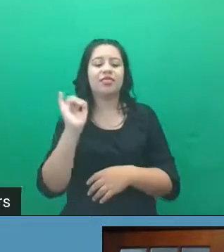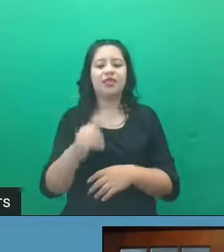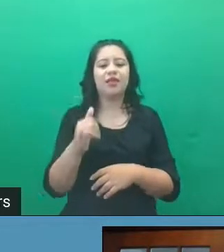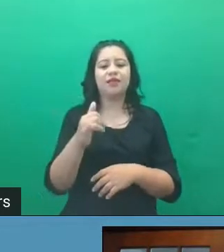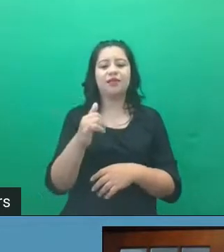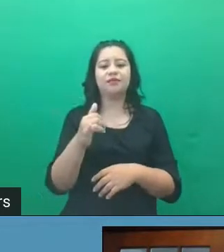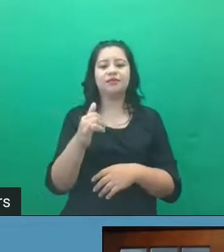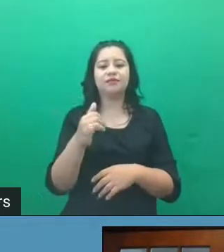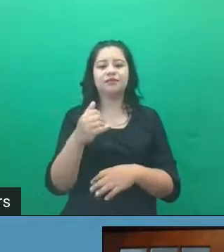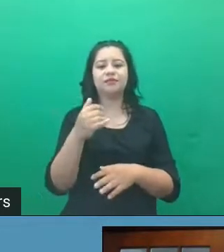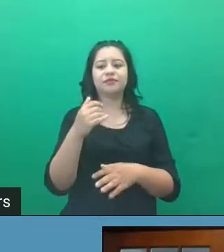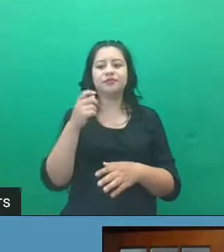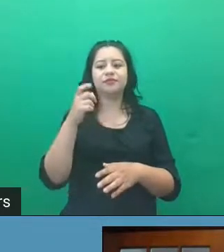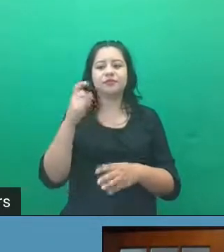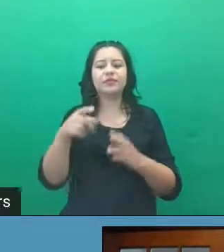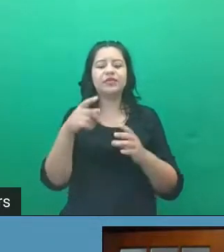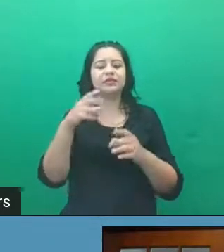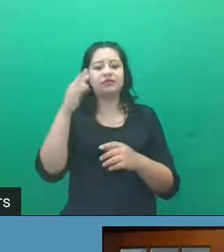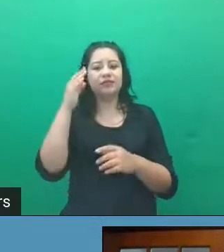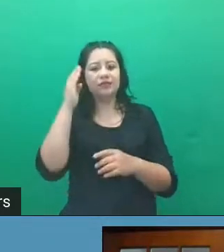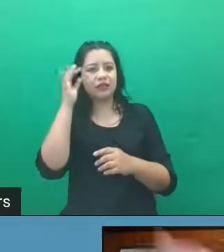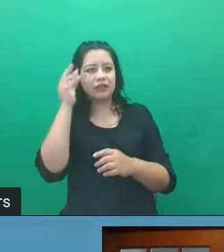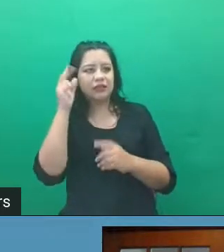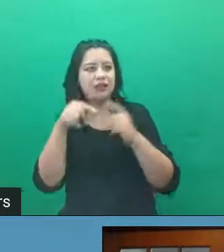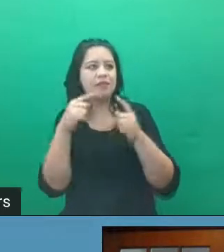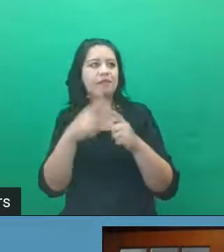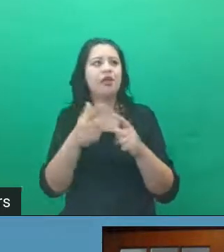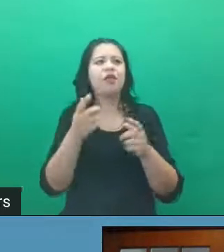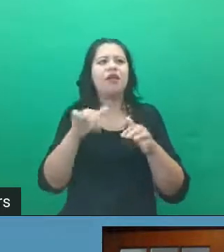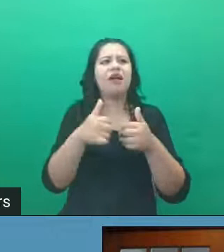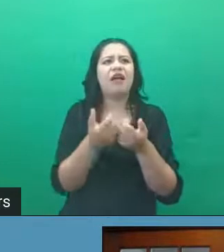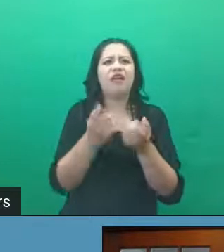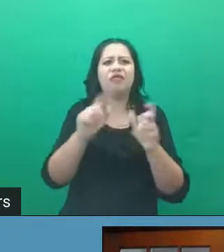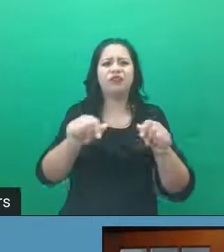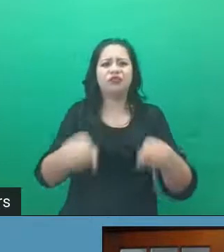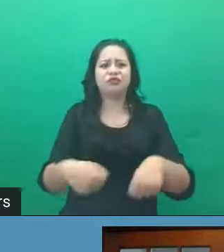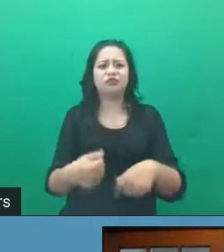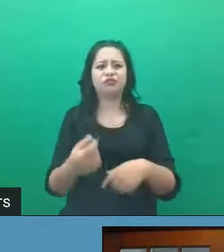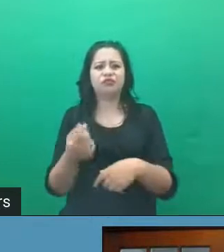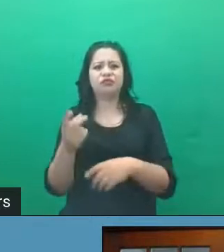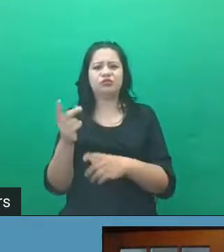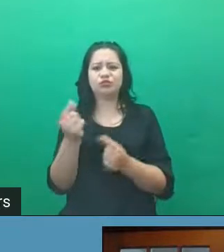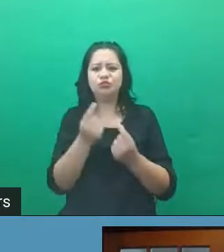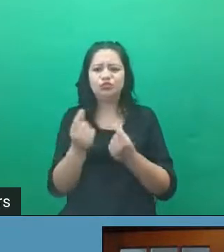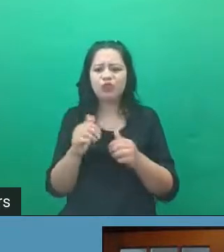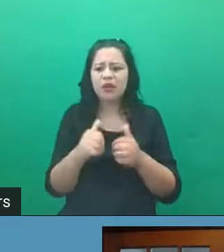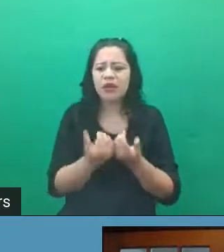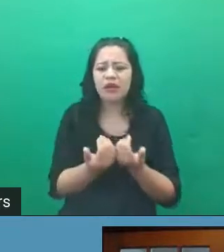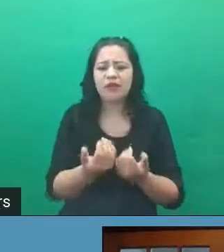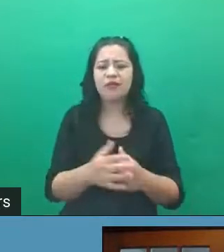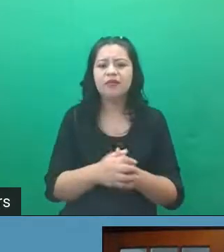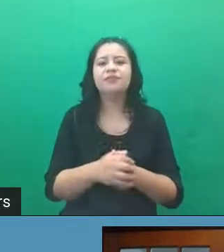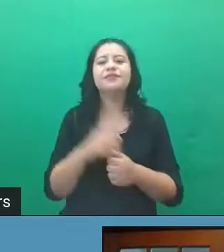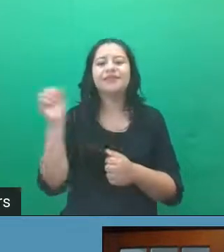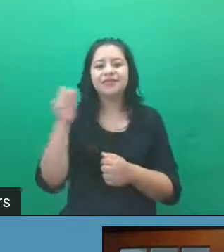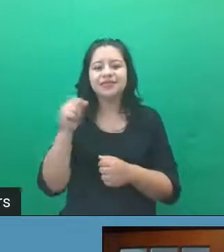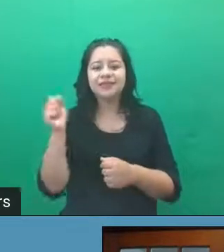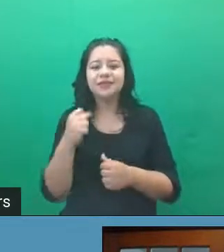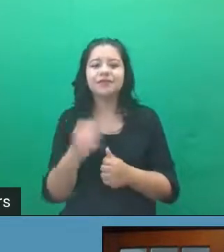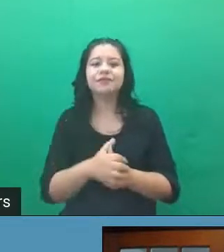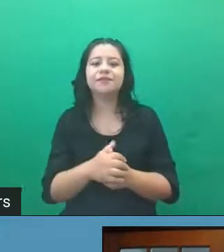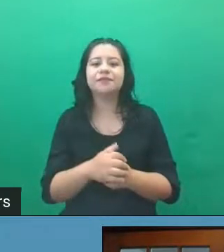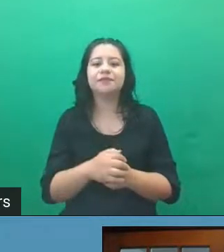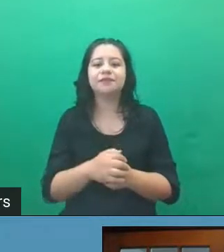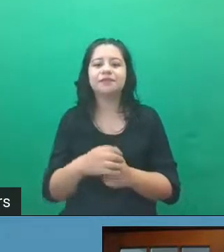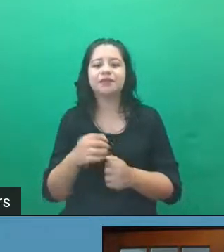is what you have to sort of think strategically about what's going to work best for your objectives for this particular event and your audience, right? Yeah, that's why